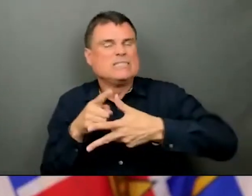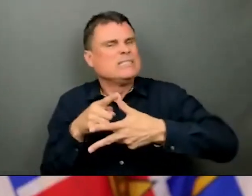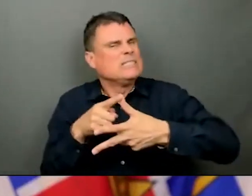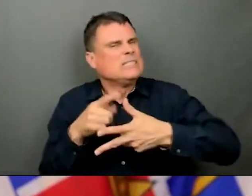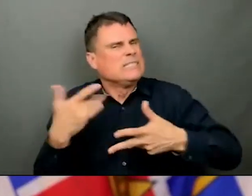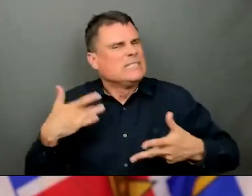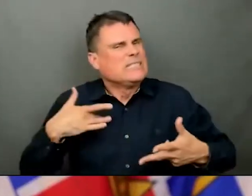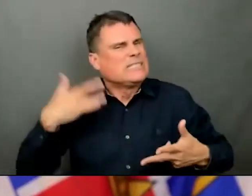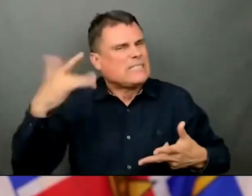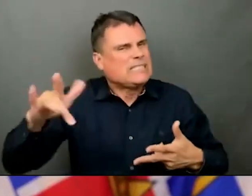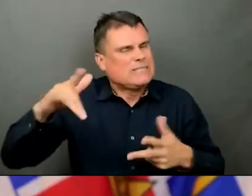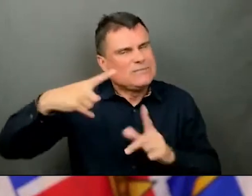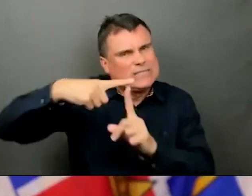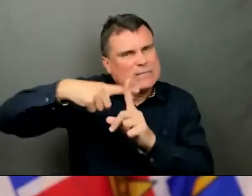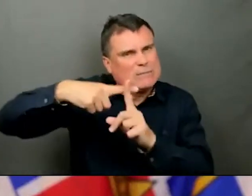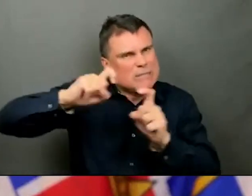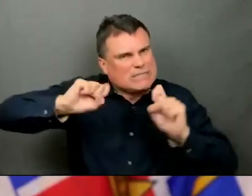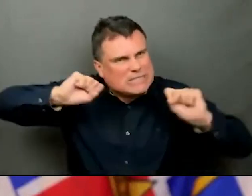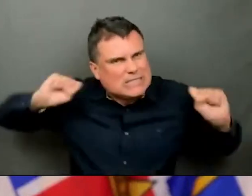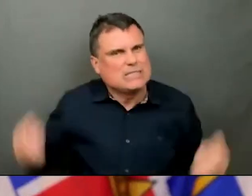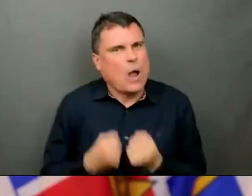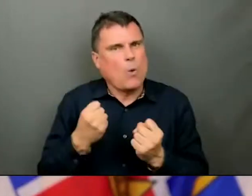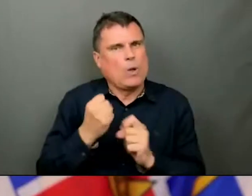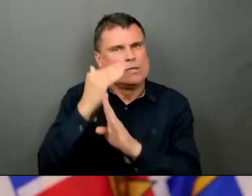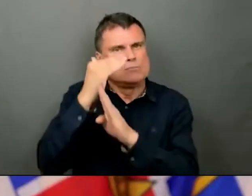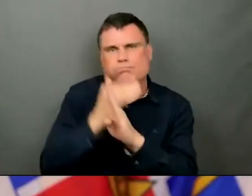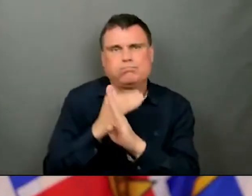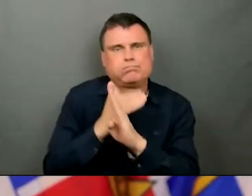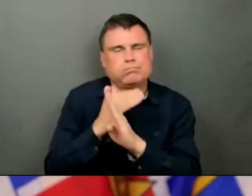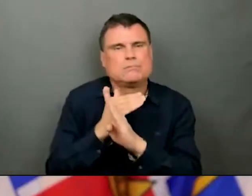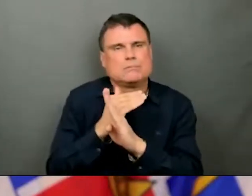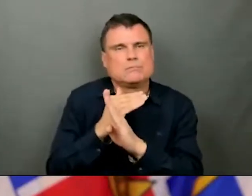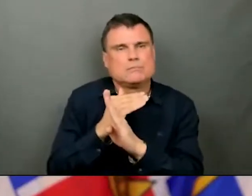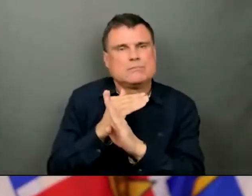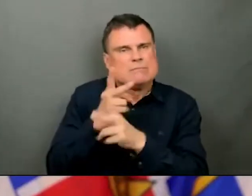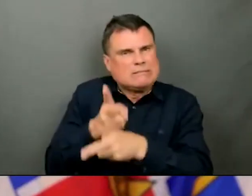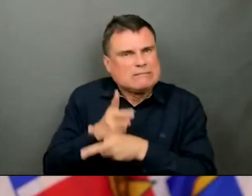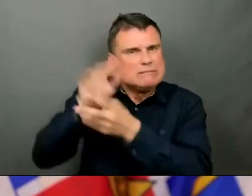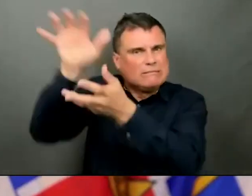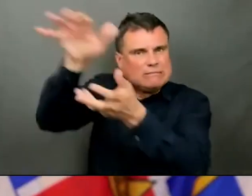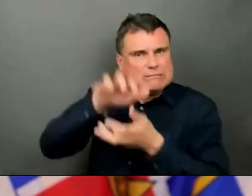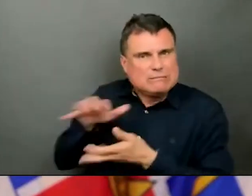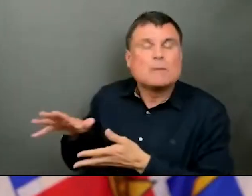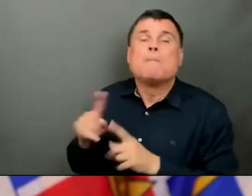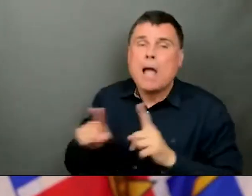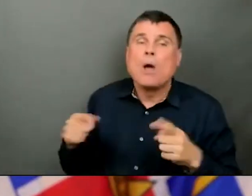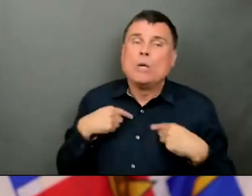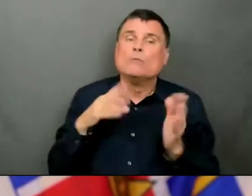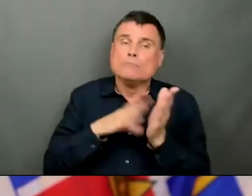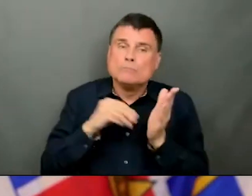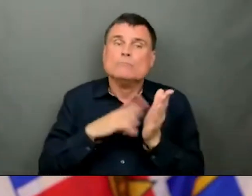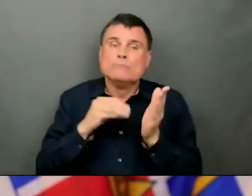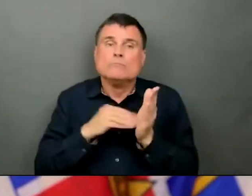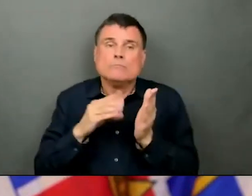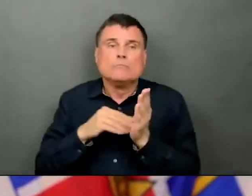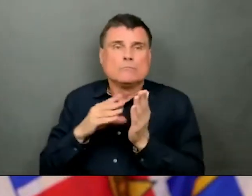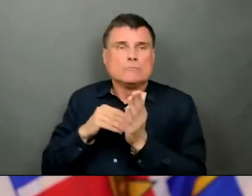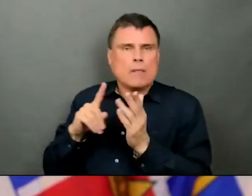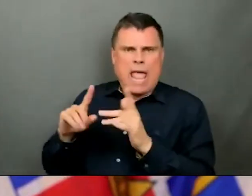temperature for a very short period of time. But we're learning more about the stability of the vaccine, and the company